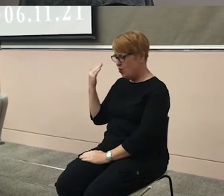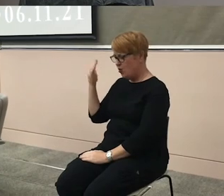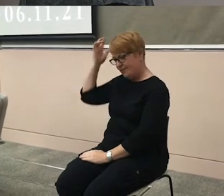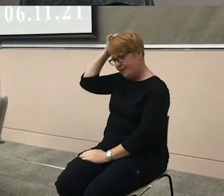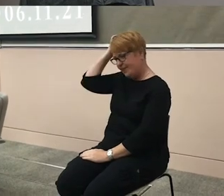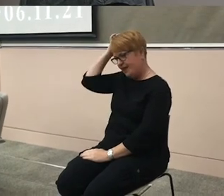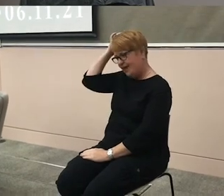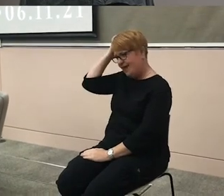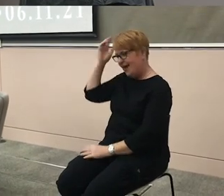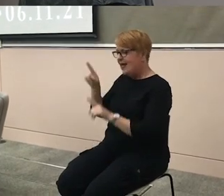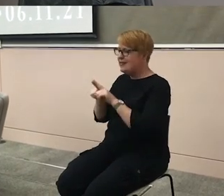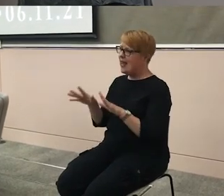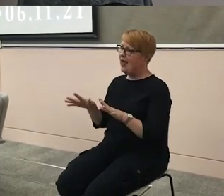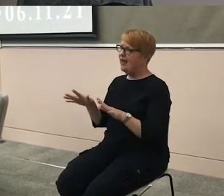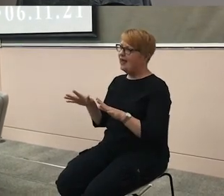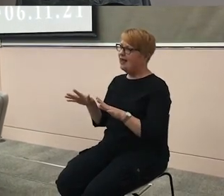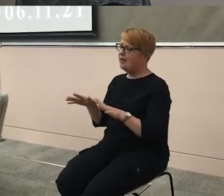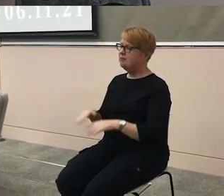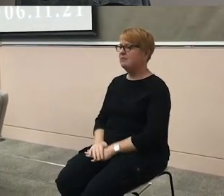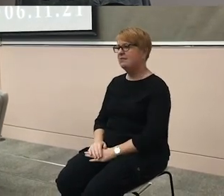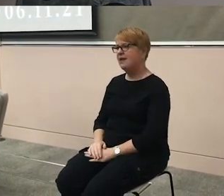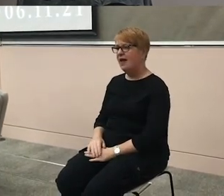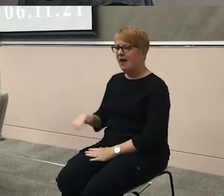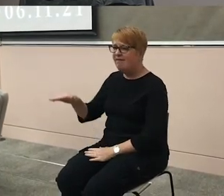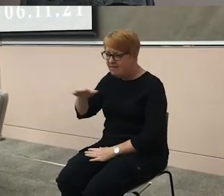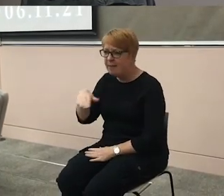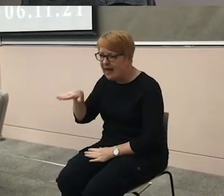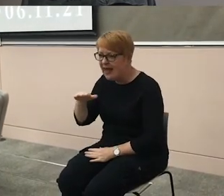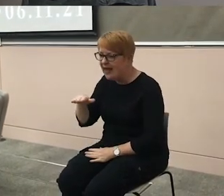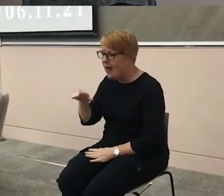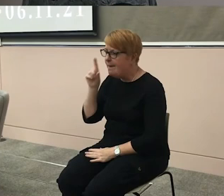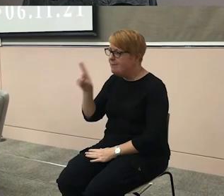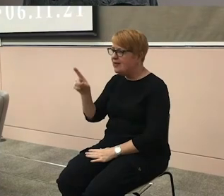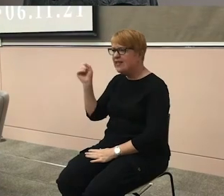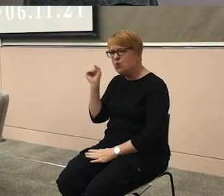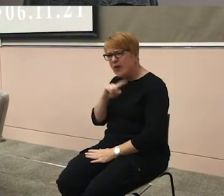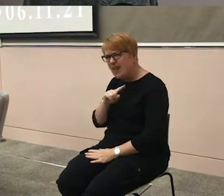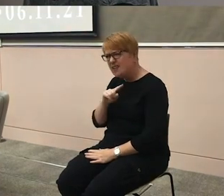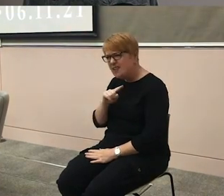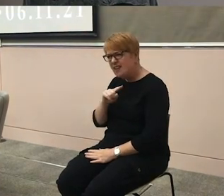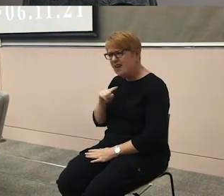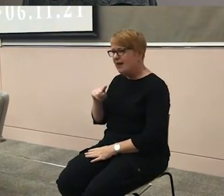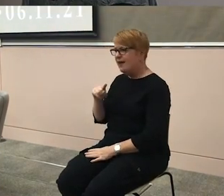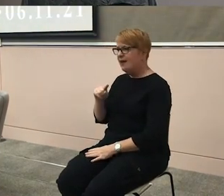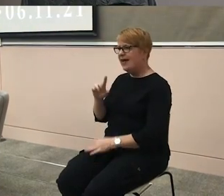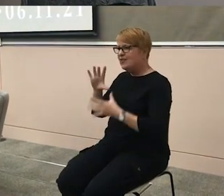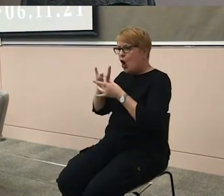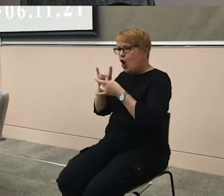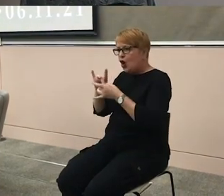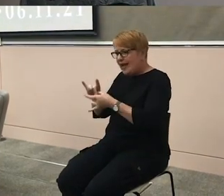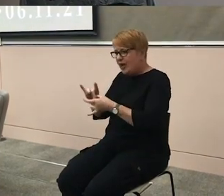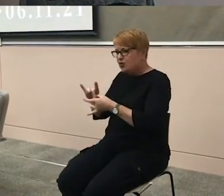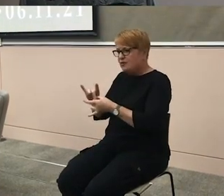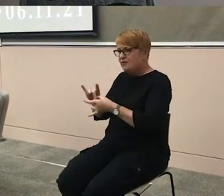like we're like family. It's weird. It's kind of like you said, it's that connection. It's not just art with this